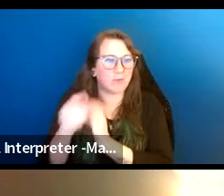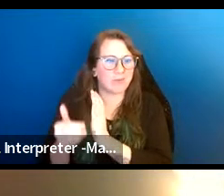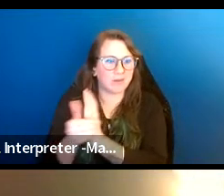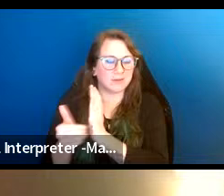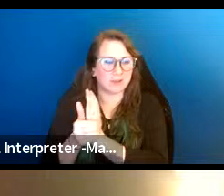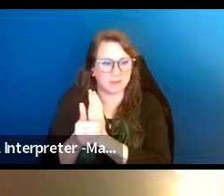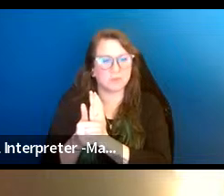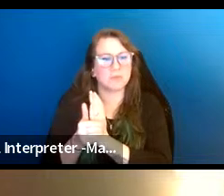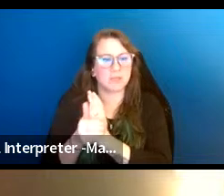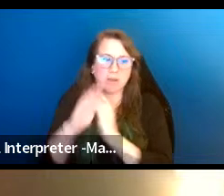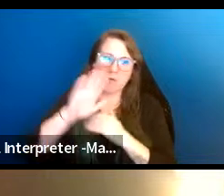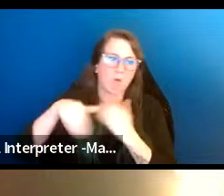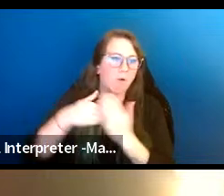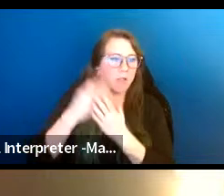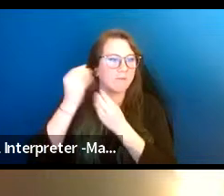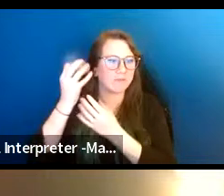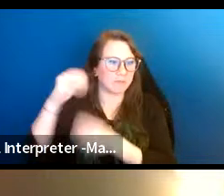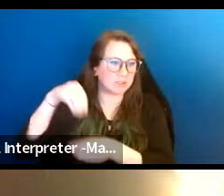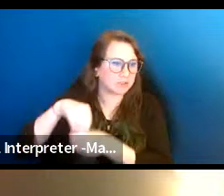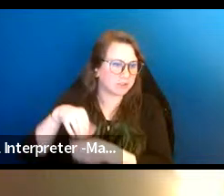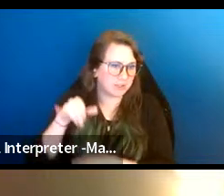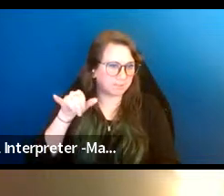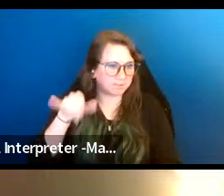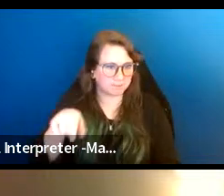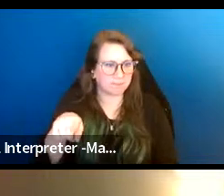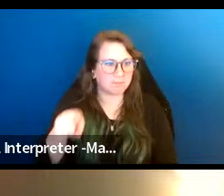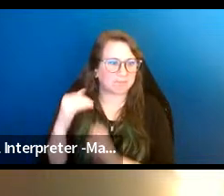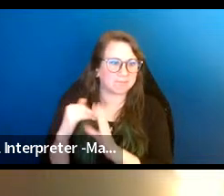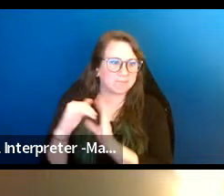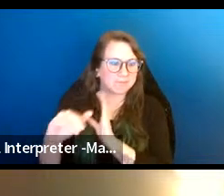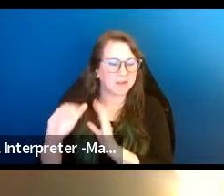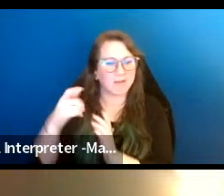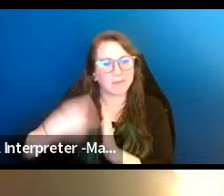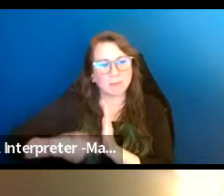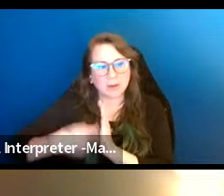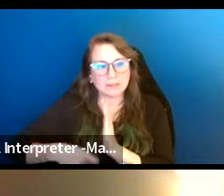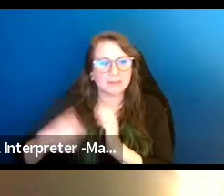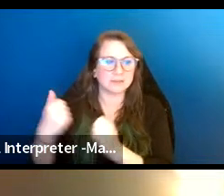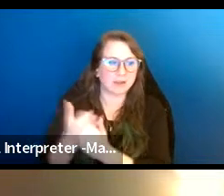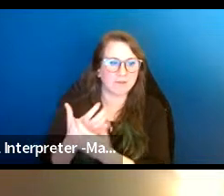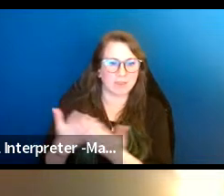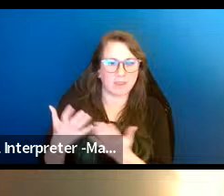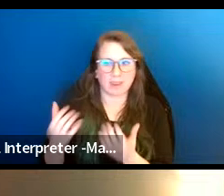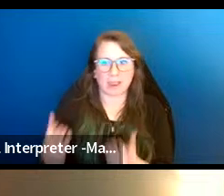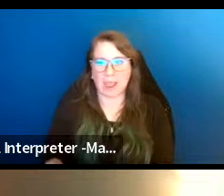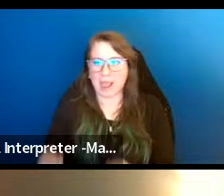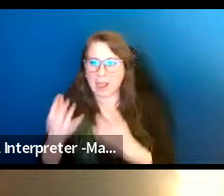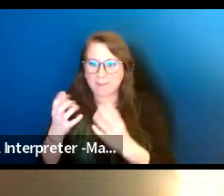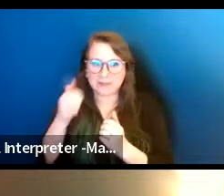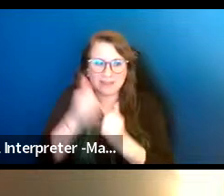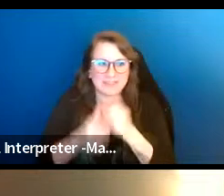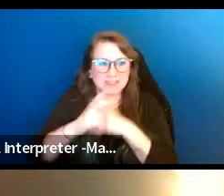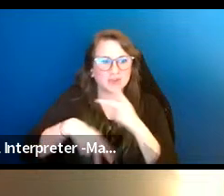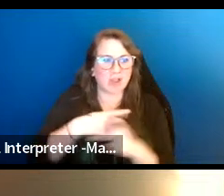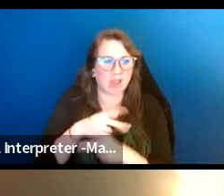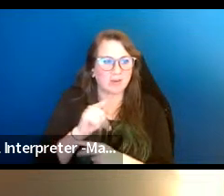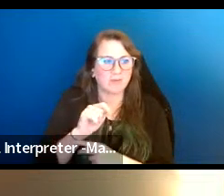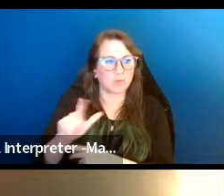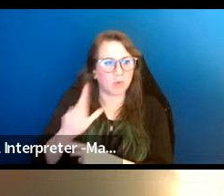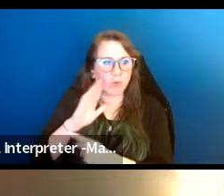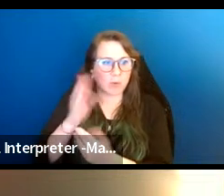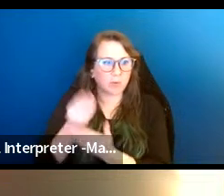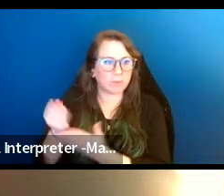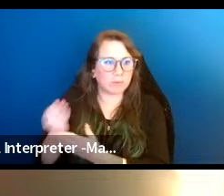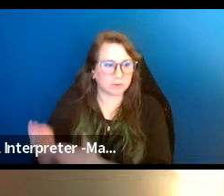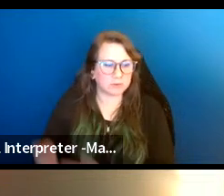and all the information's in there of the price and how many of each kind of tool we are